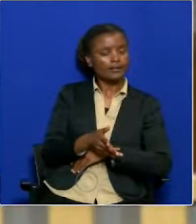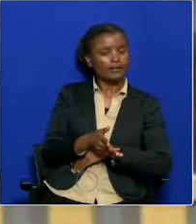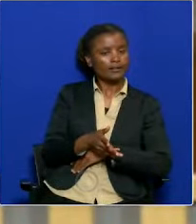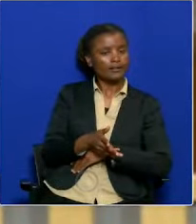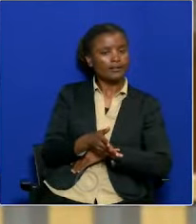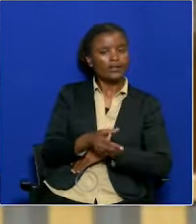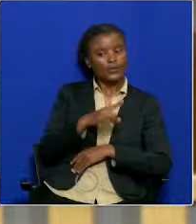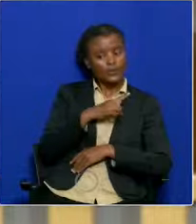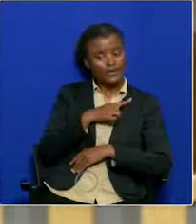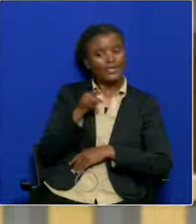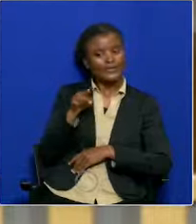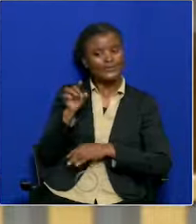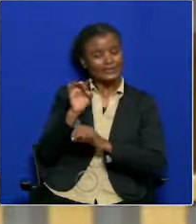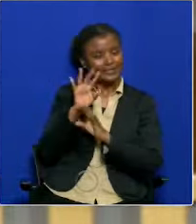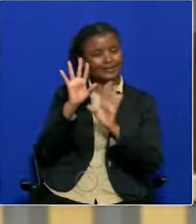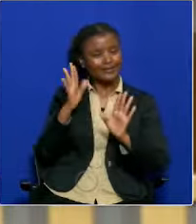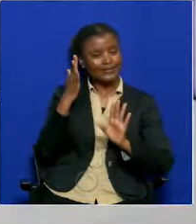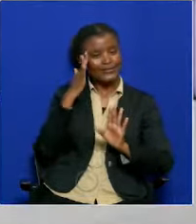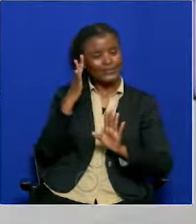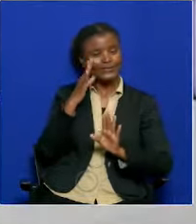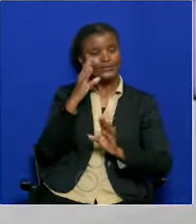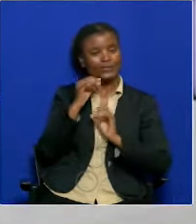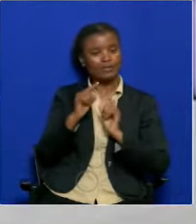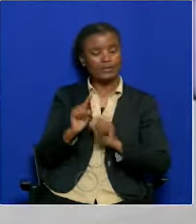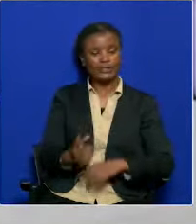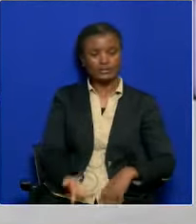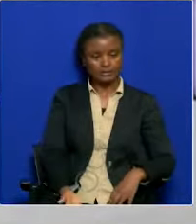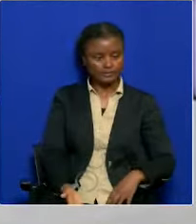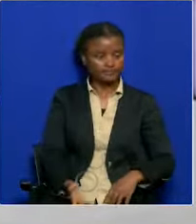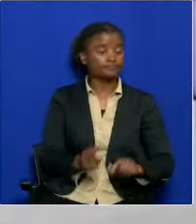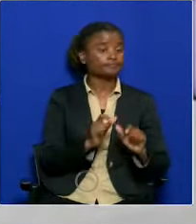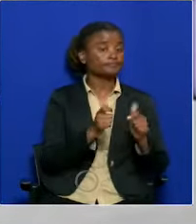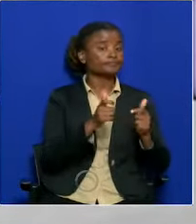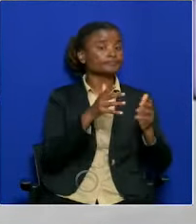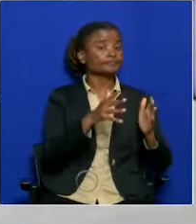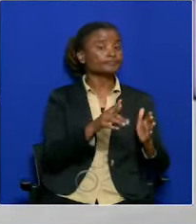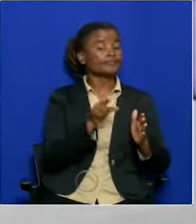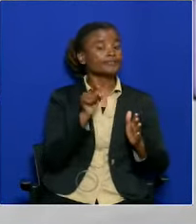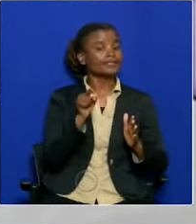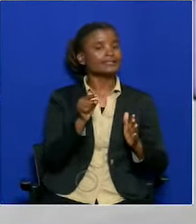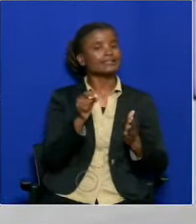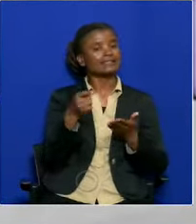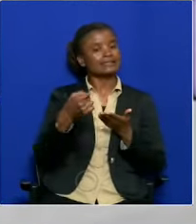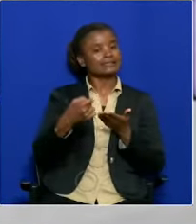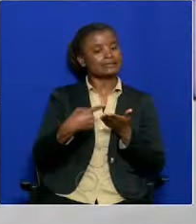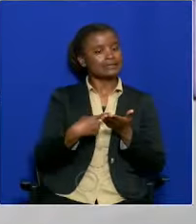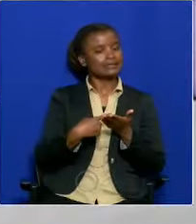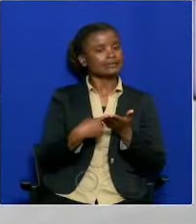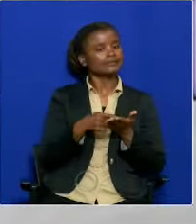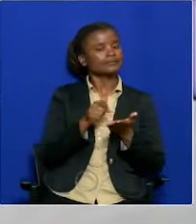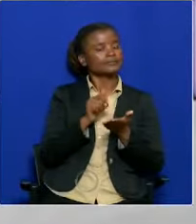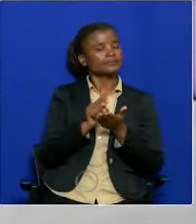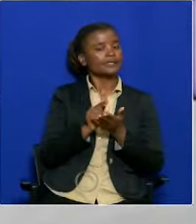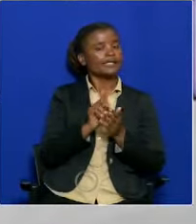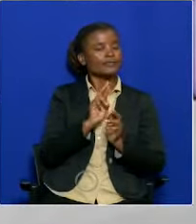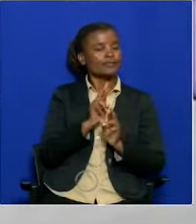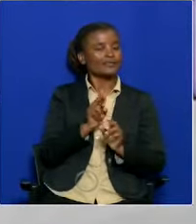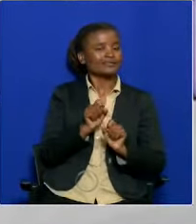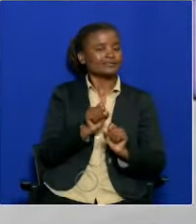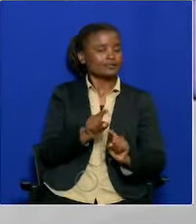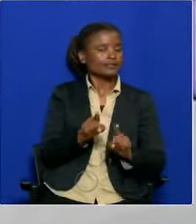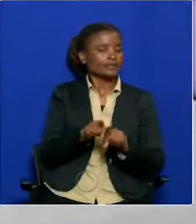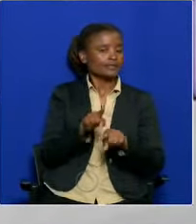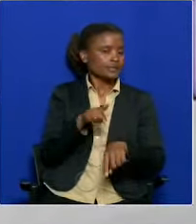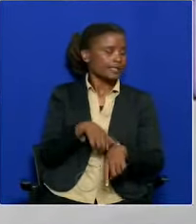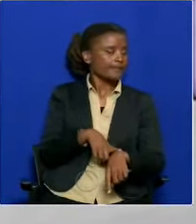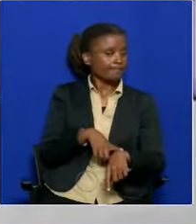about. Commissioner, he's sending and responding to himself at the same time. As I said, I